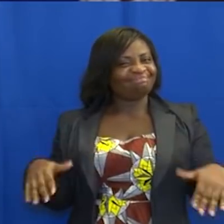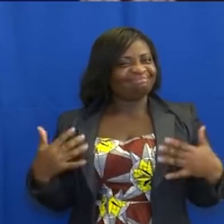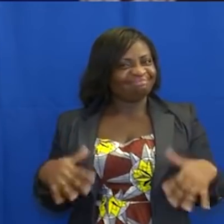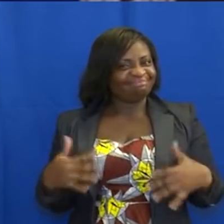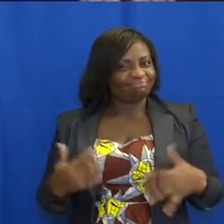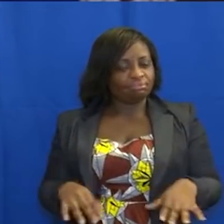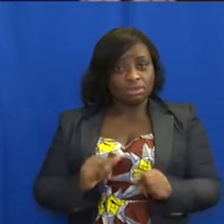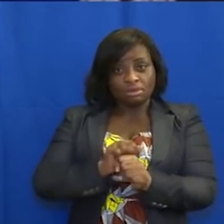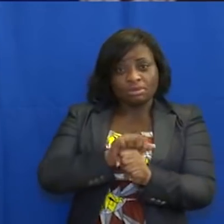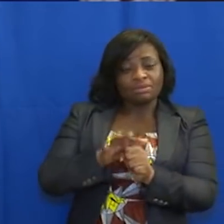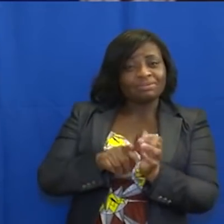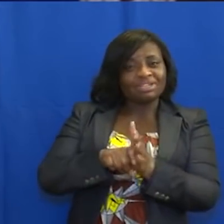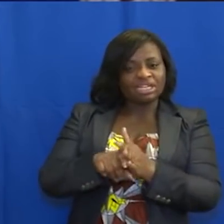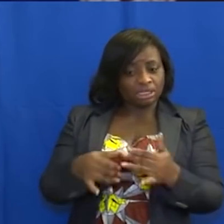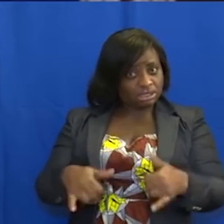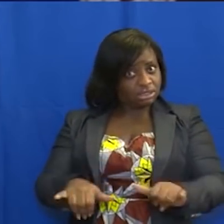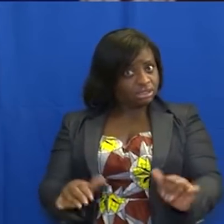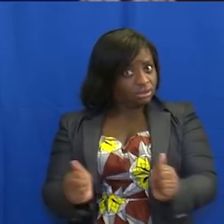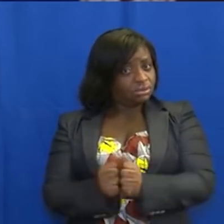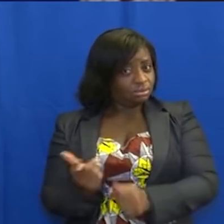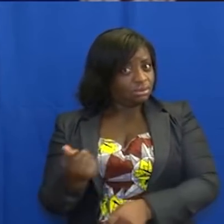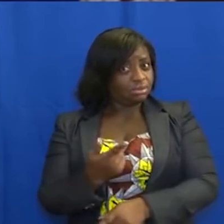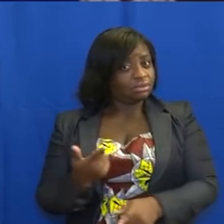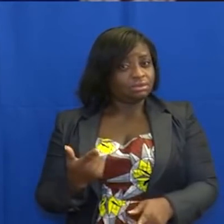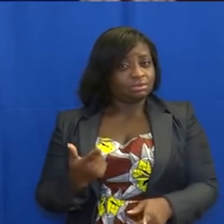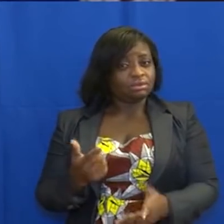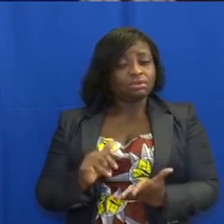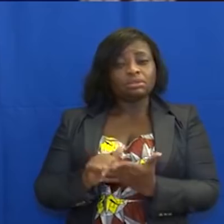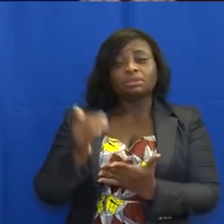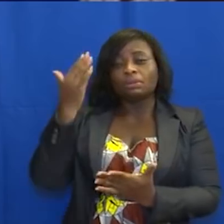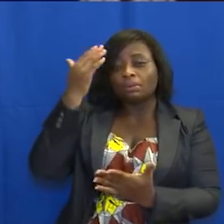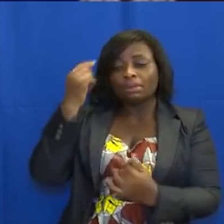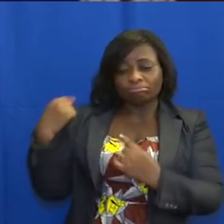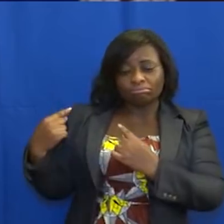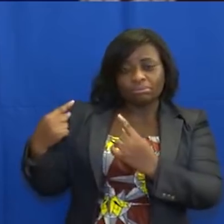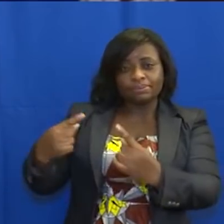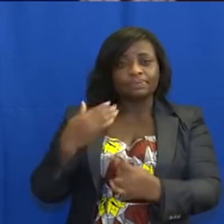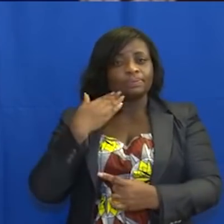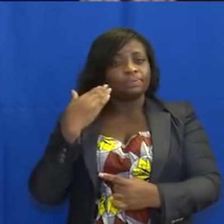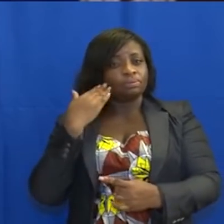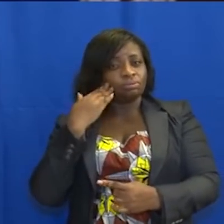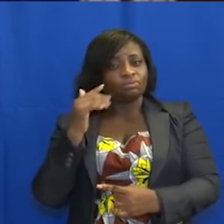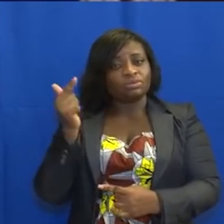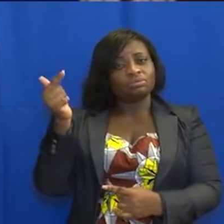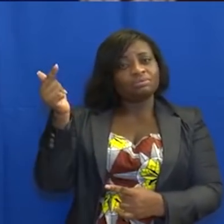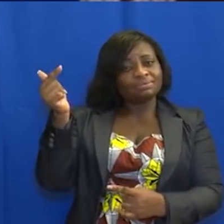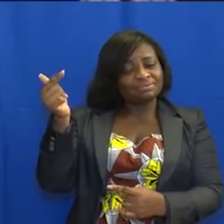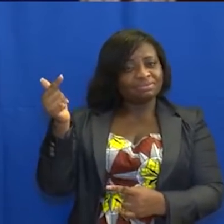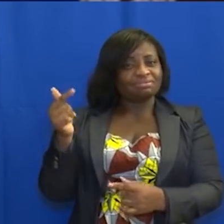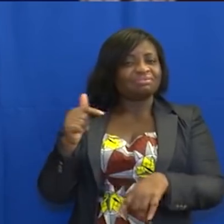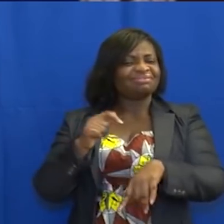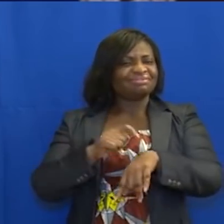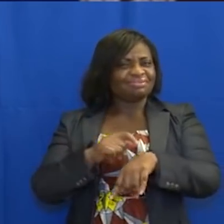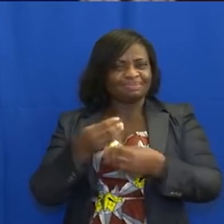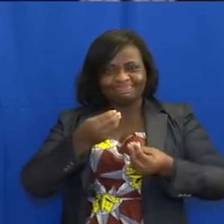Unfortunately, COVID-19 is still with us, and that is why I've come into your homes for the 21st time